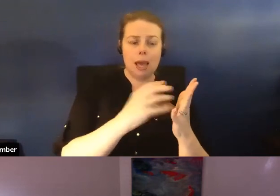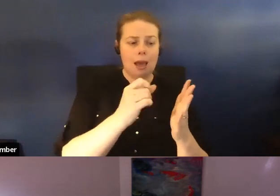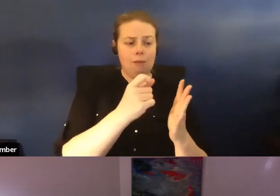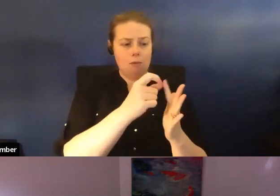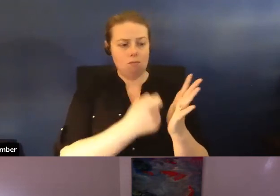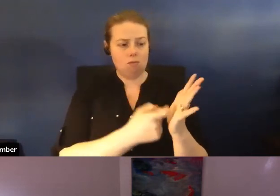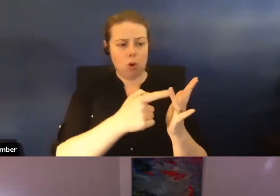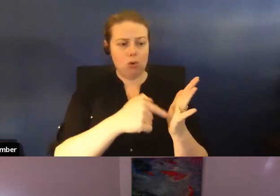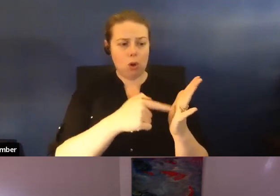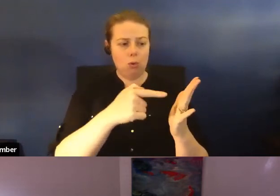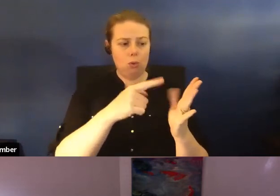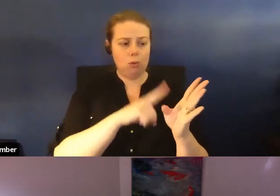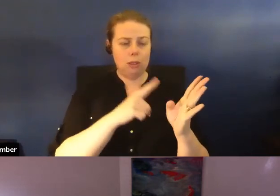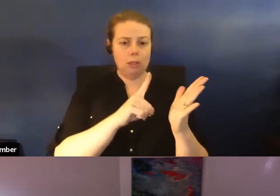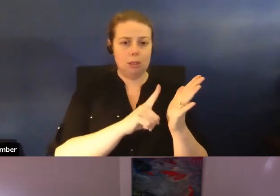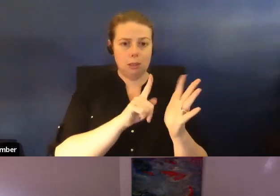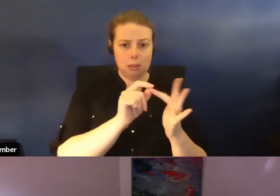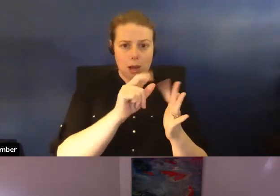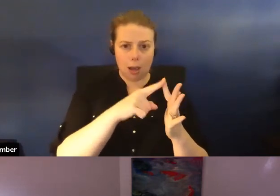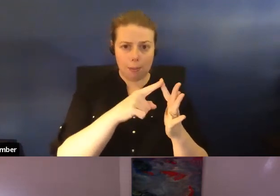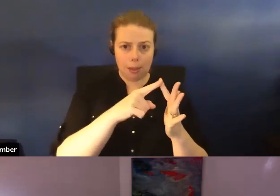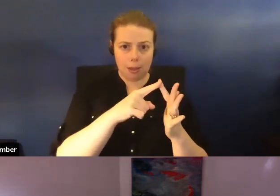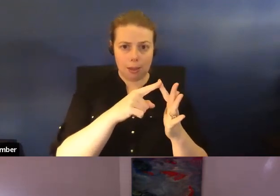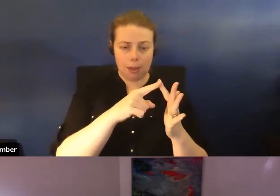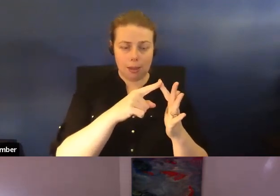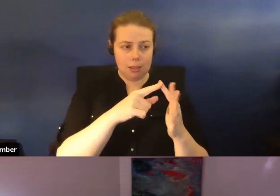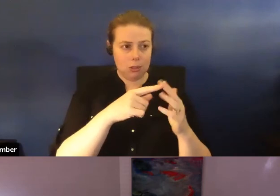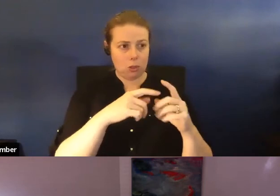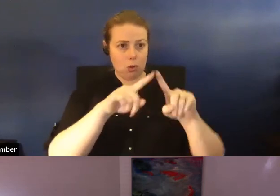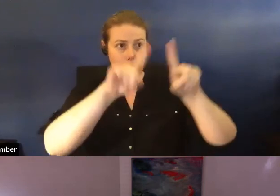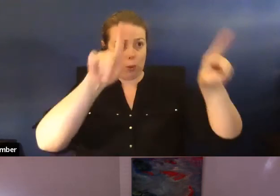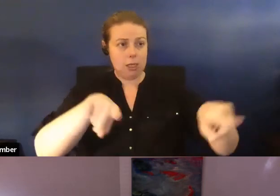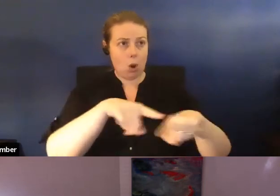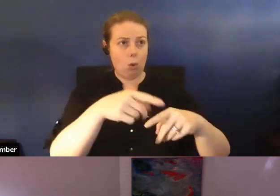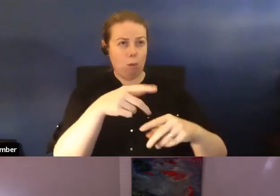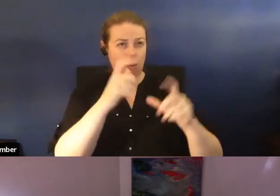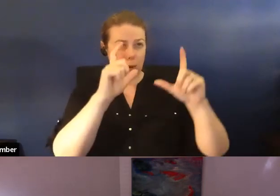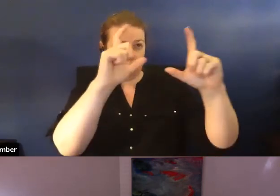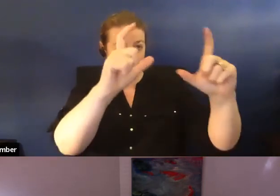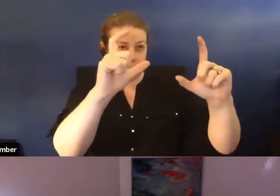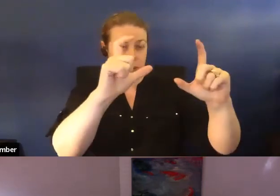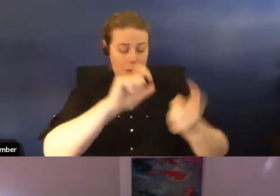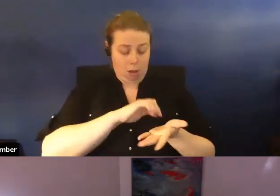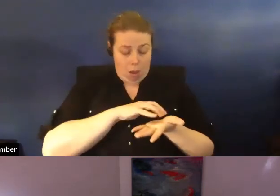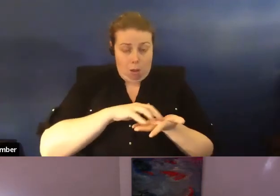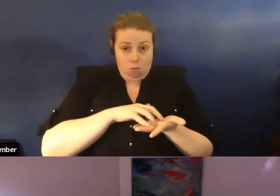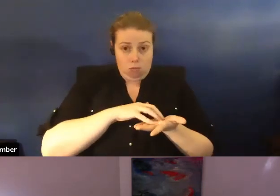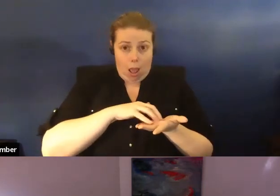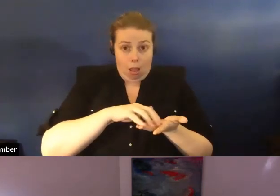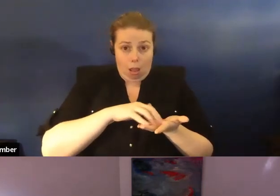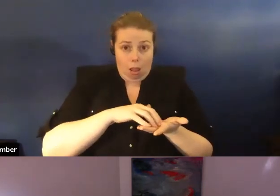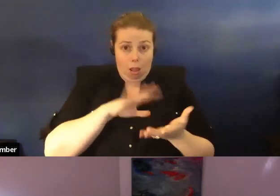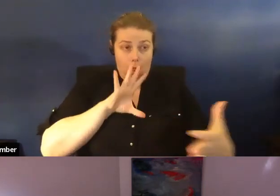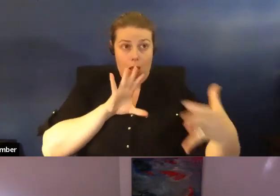window and it came up in Braille. Now, how practical it is, that's a different story, but the concept and the playing and the research in that